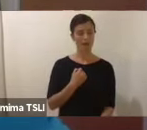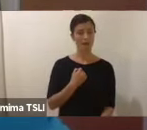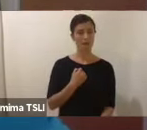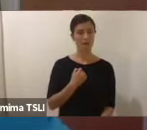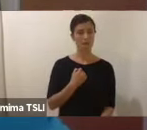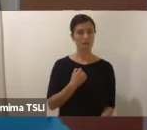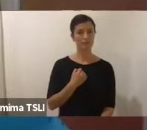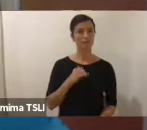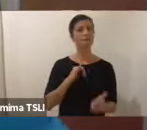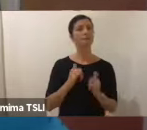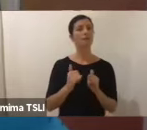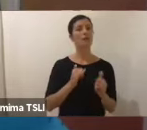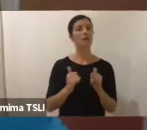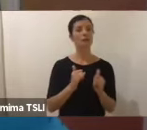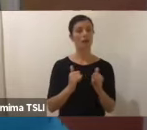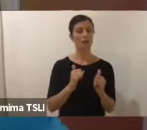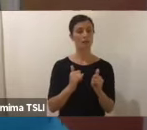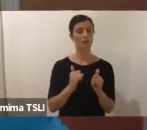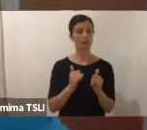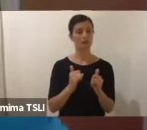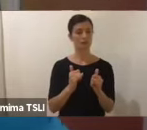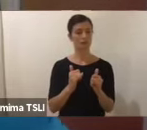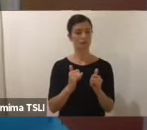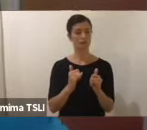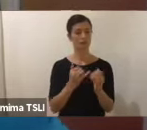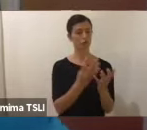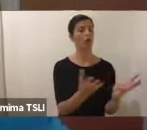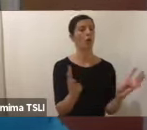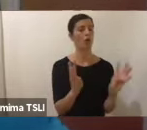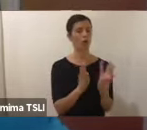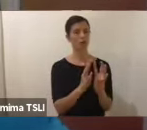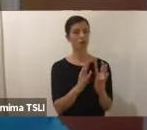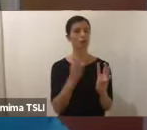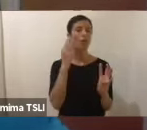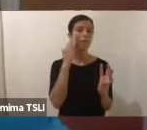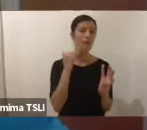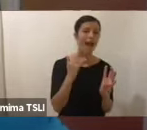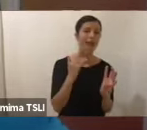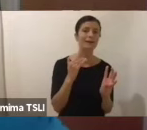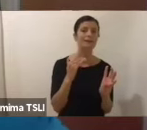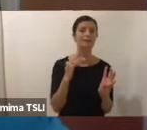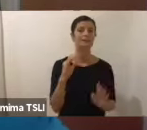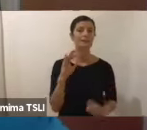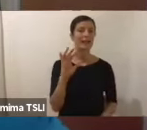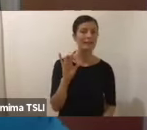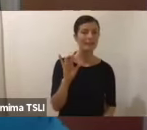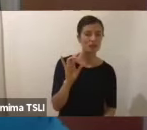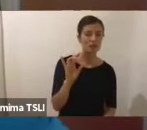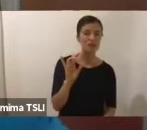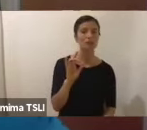indigenous people of color and bame people and one of the things they're working with is their internalized racism